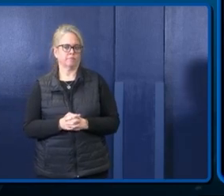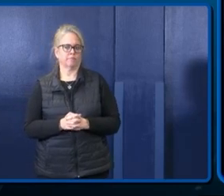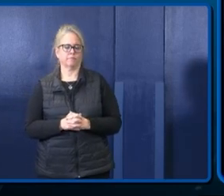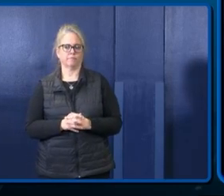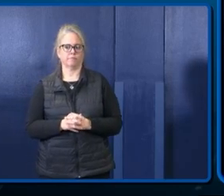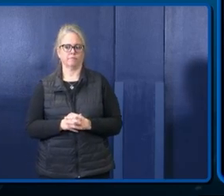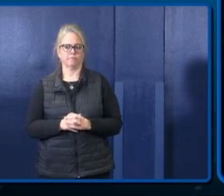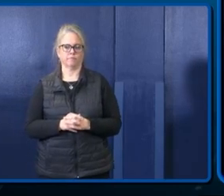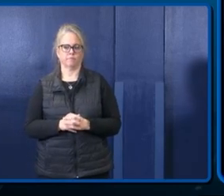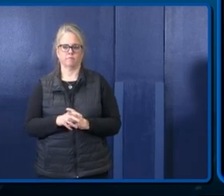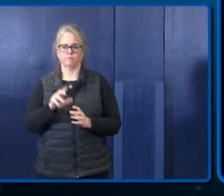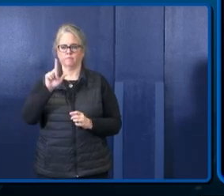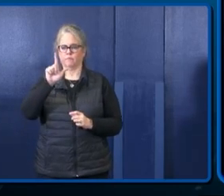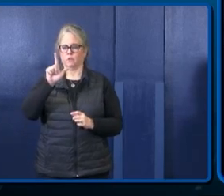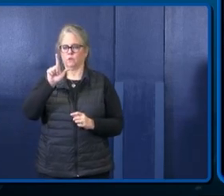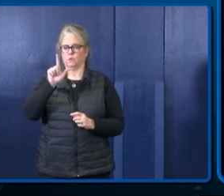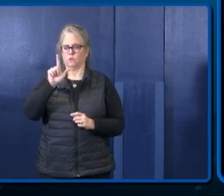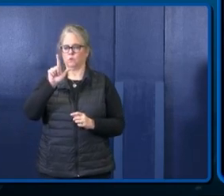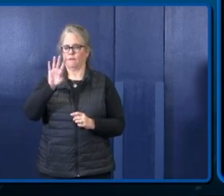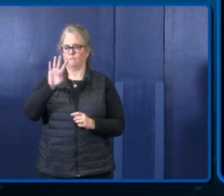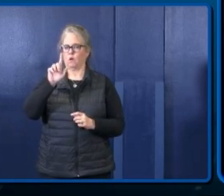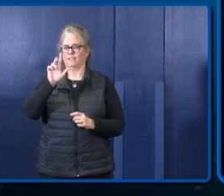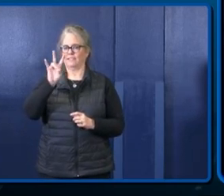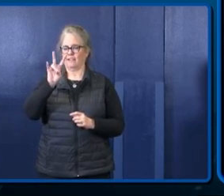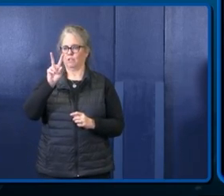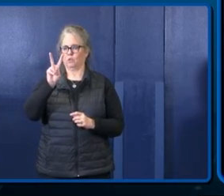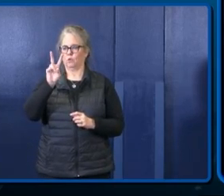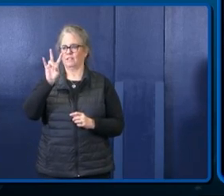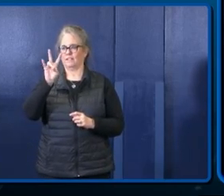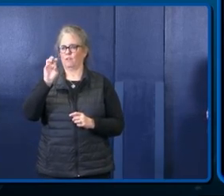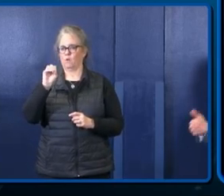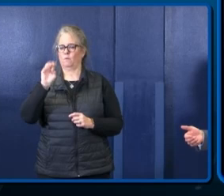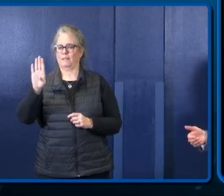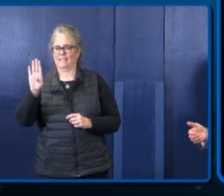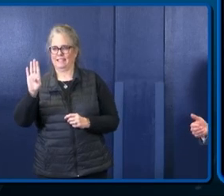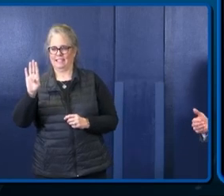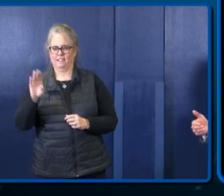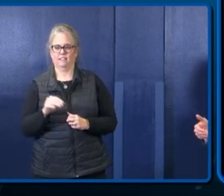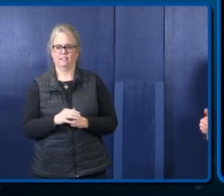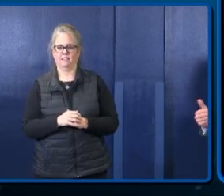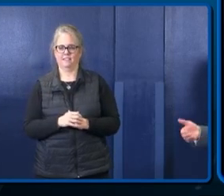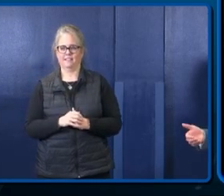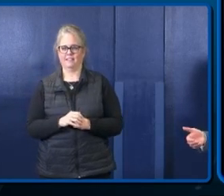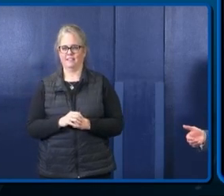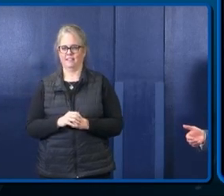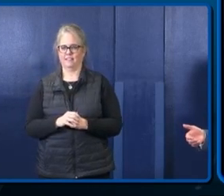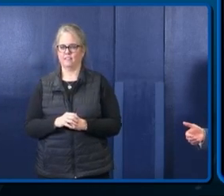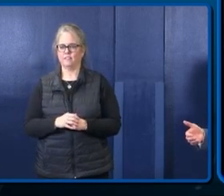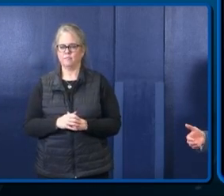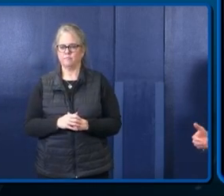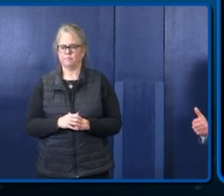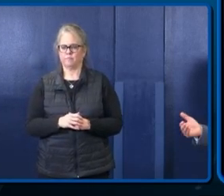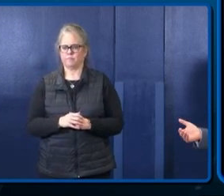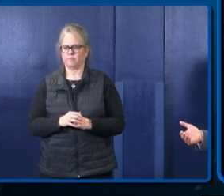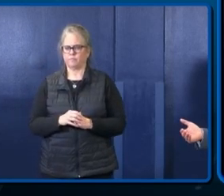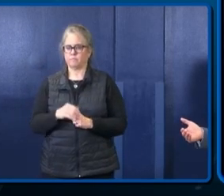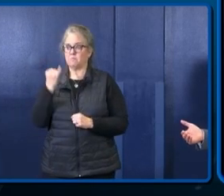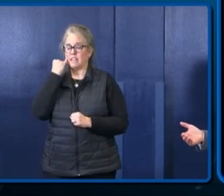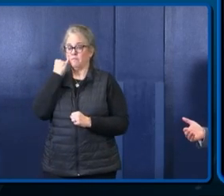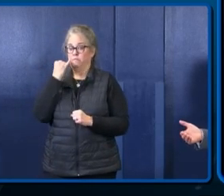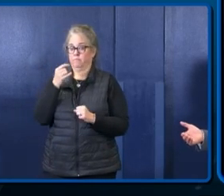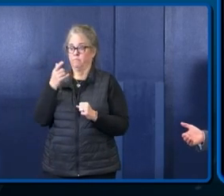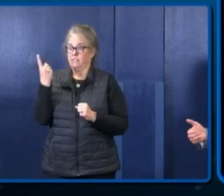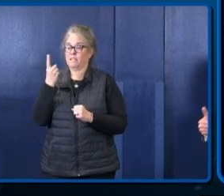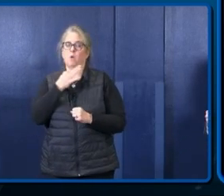It's 2472703-2B. If a person asks about a sealed record, my only response can